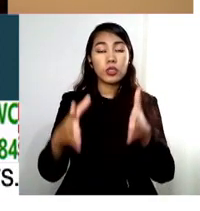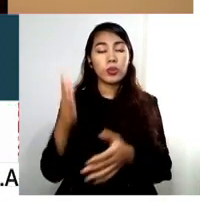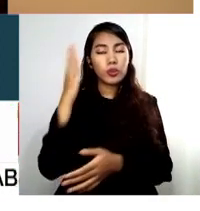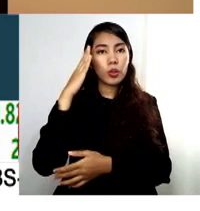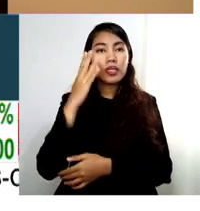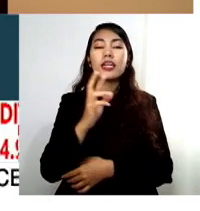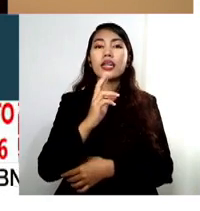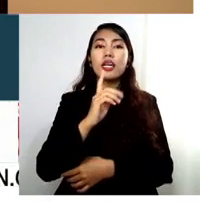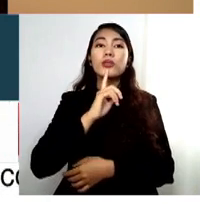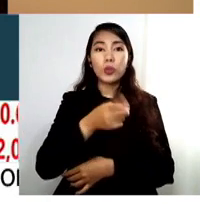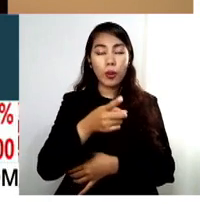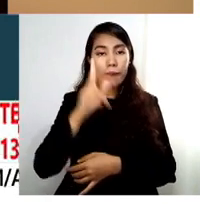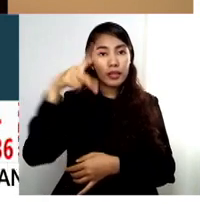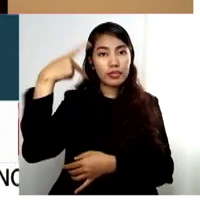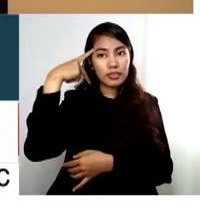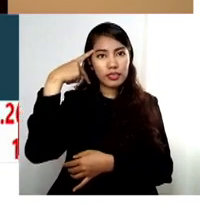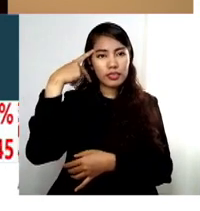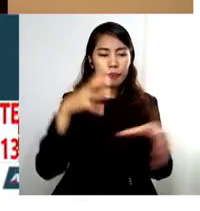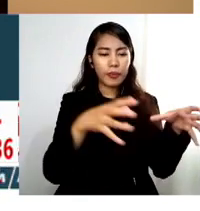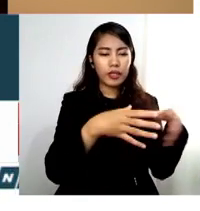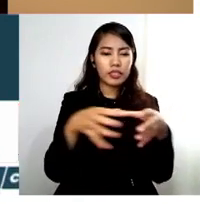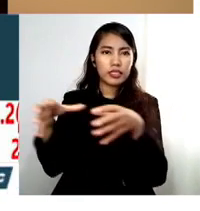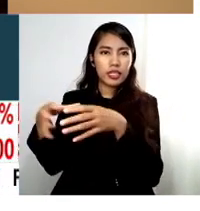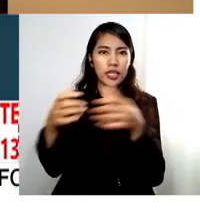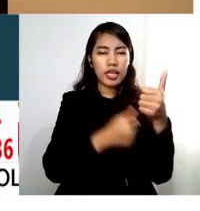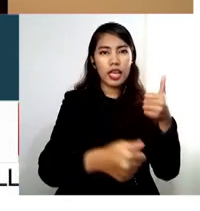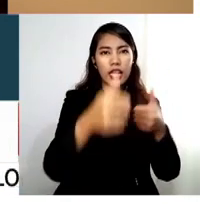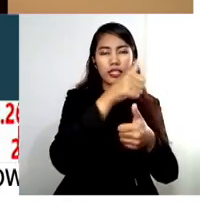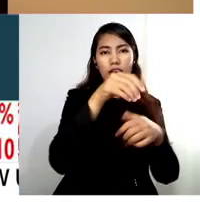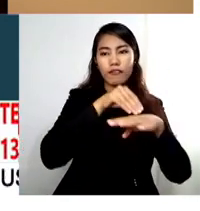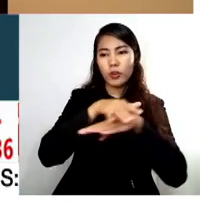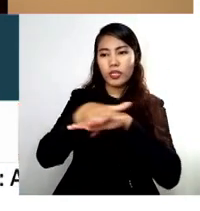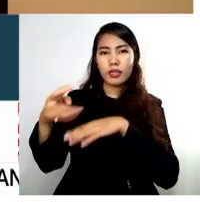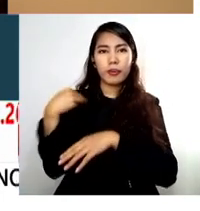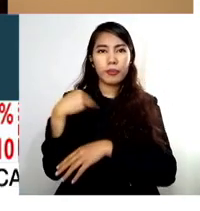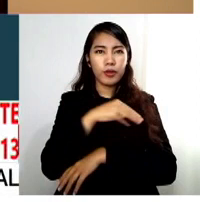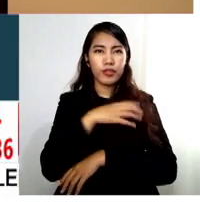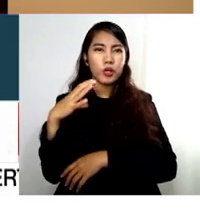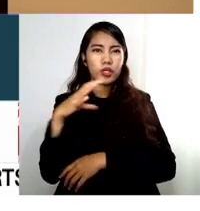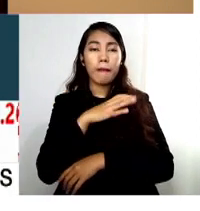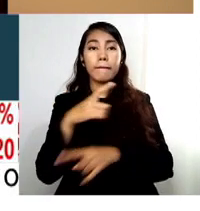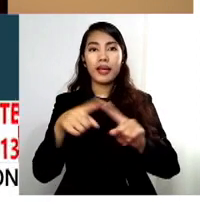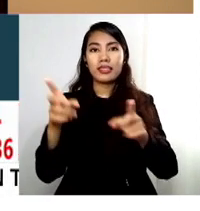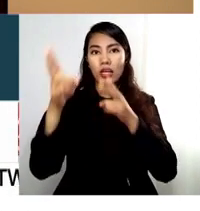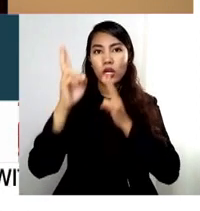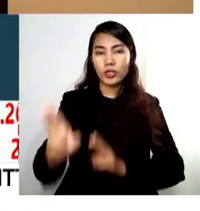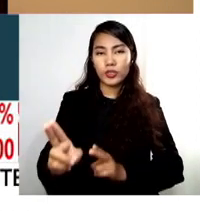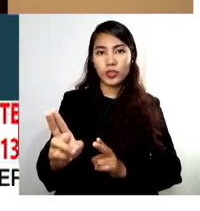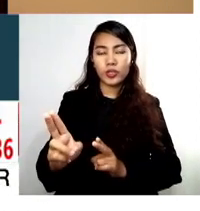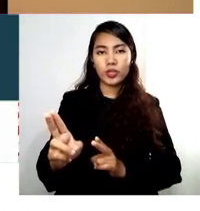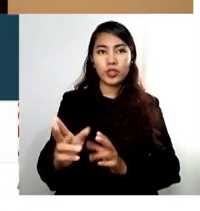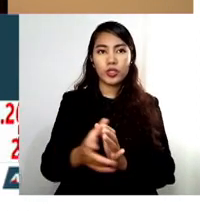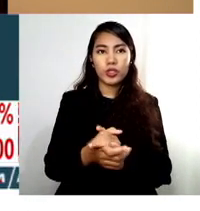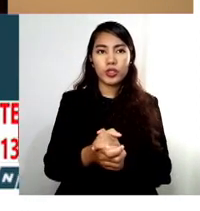head influences the members of the lower house, but we still have to honor the letter, you know, of what